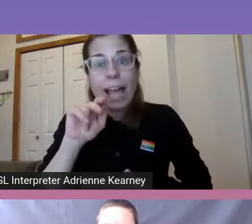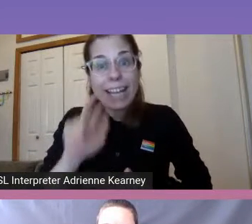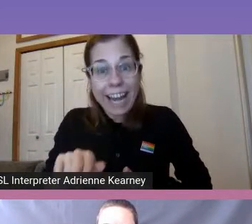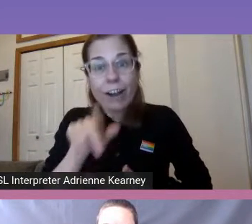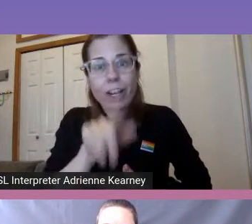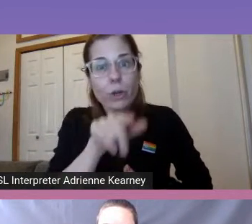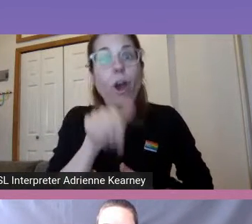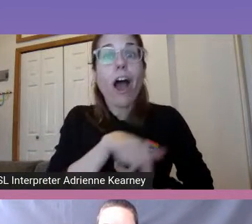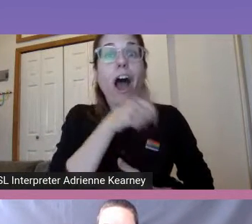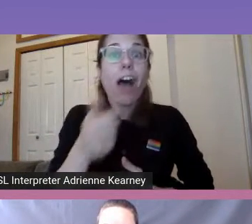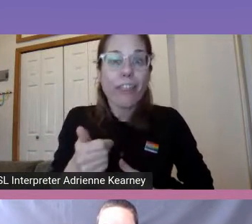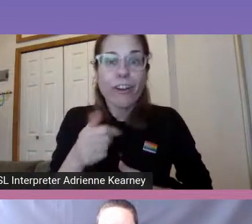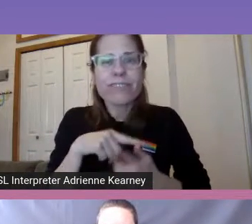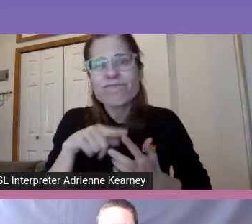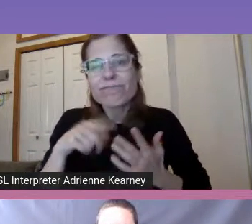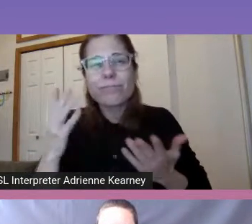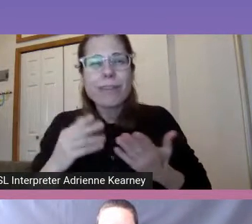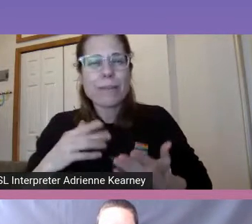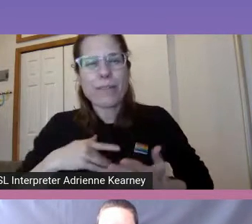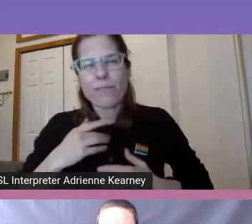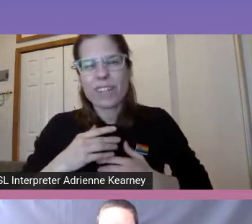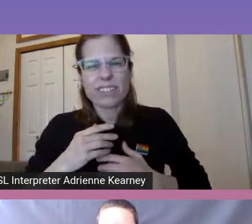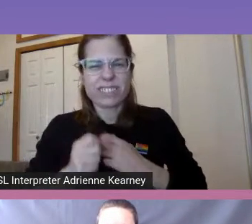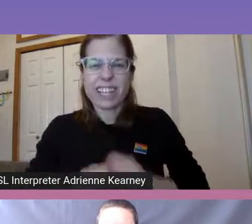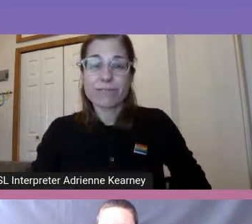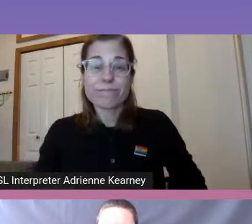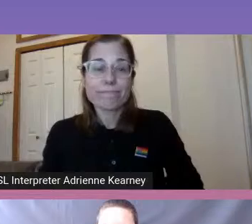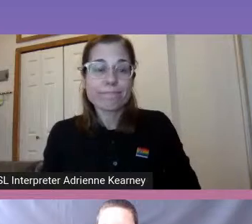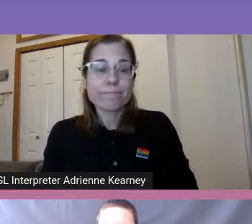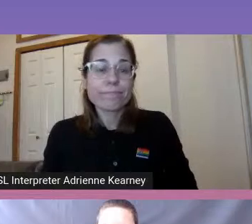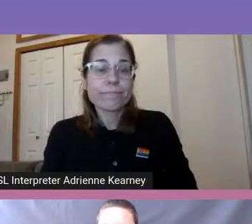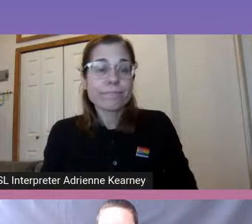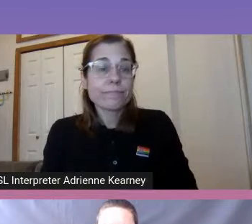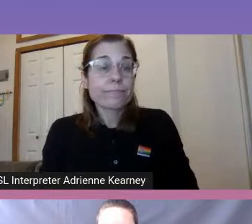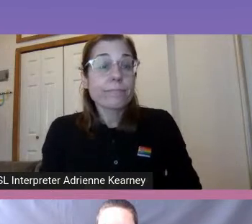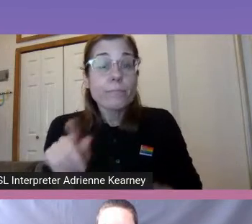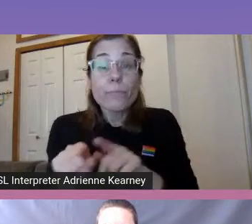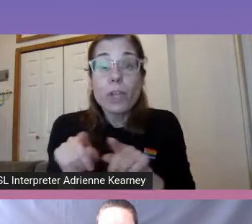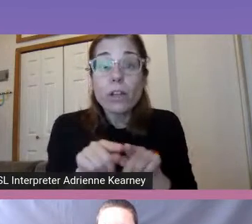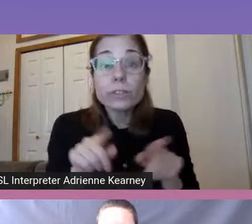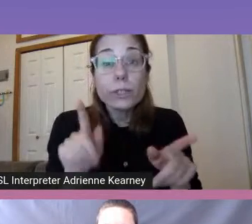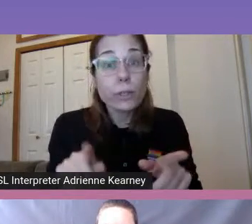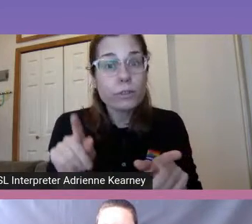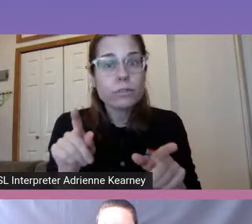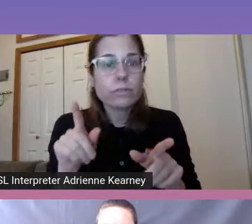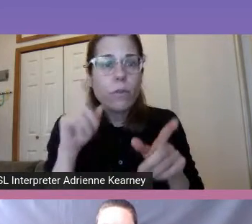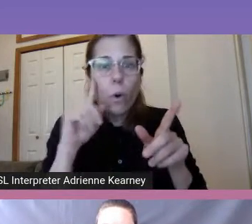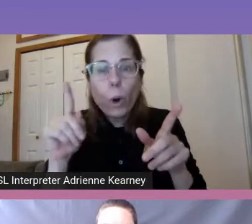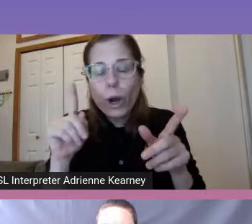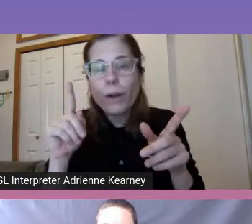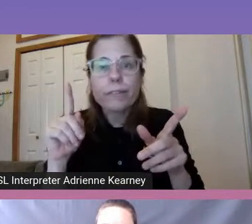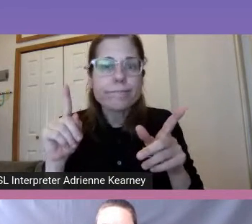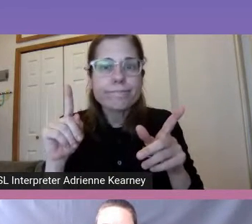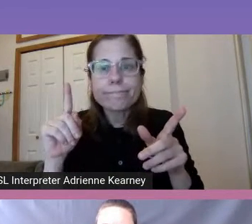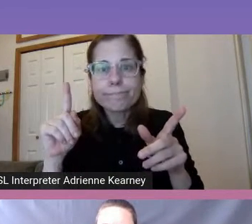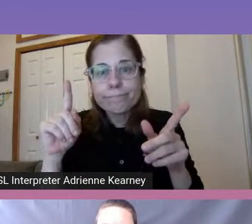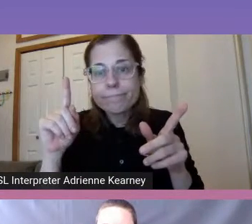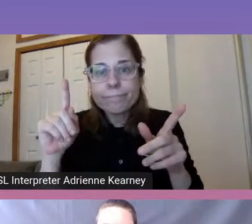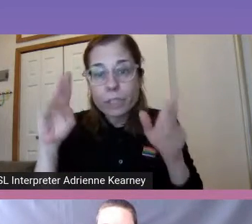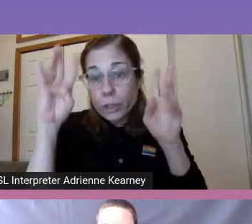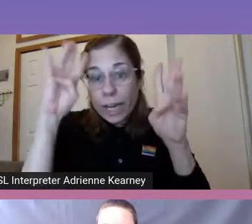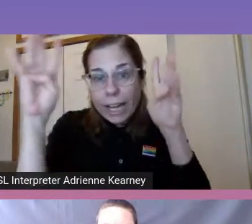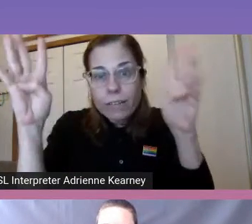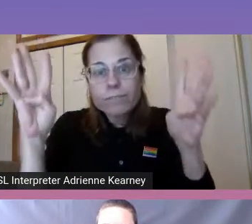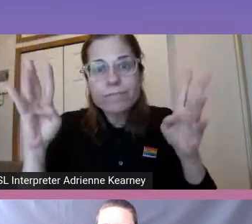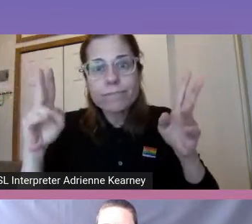we're all inhabiting these different creative spaces, you know, and then there is also like, you know, being like queer women. It's